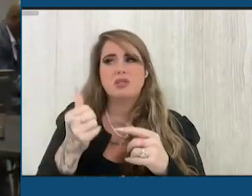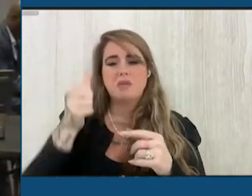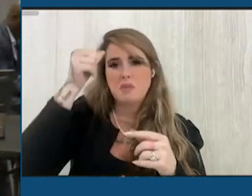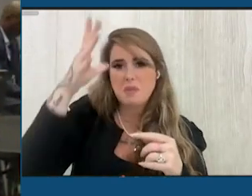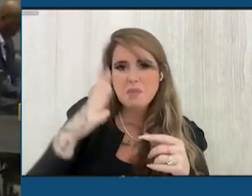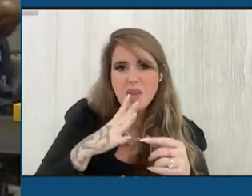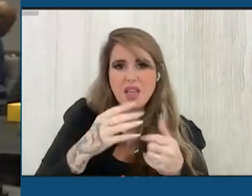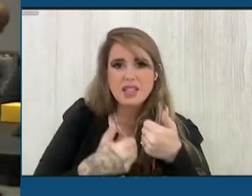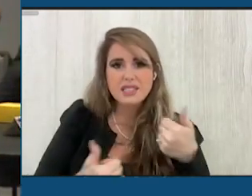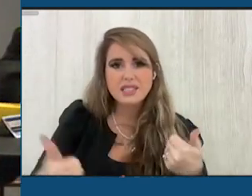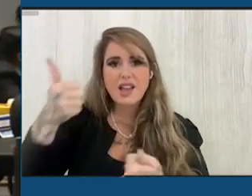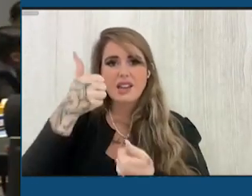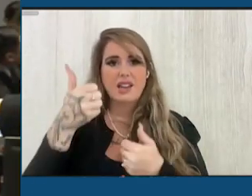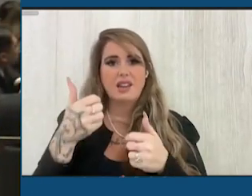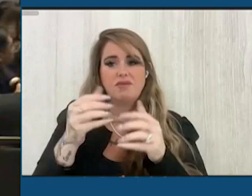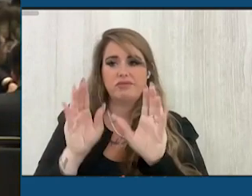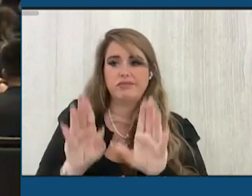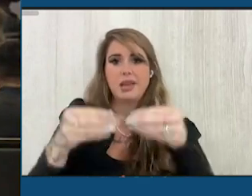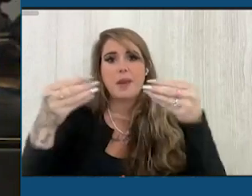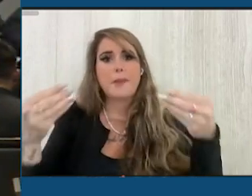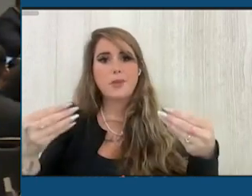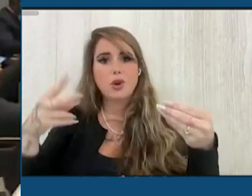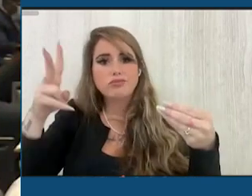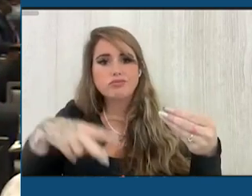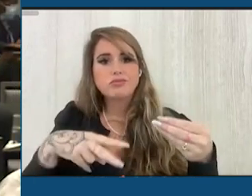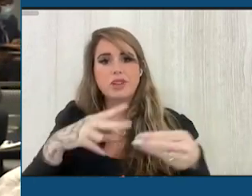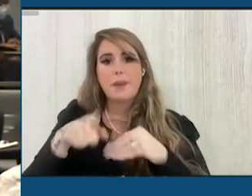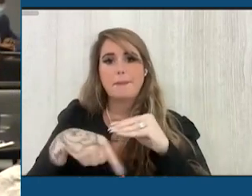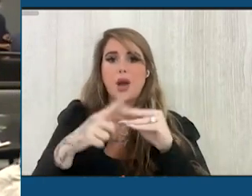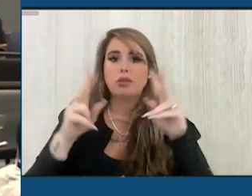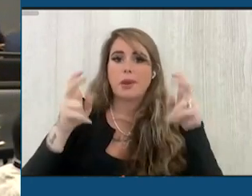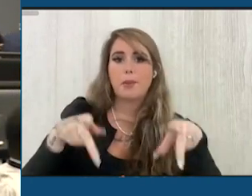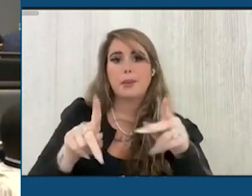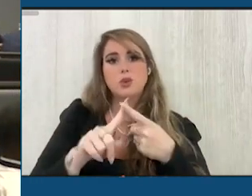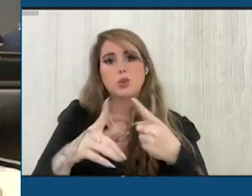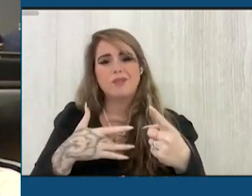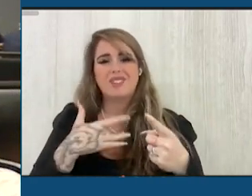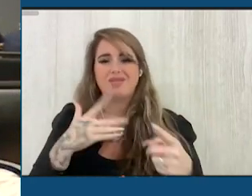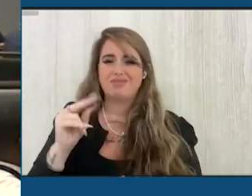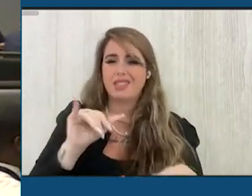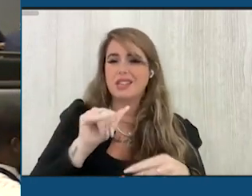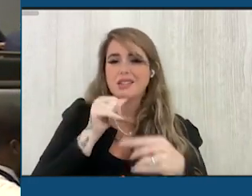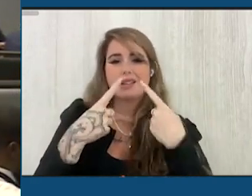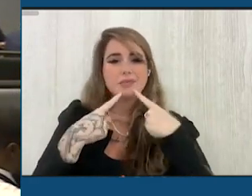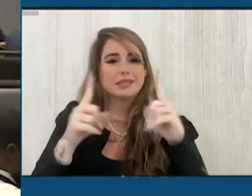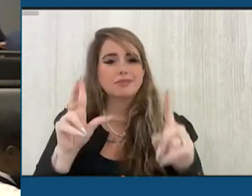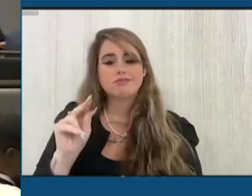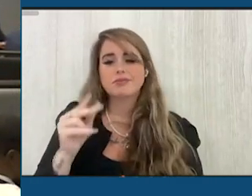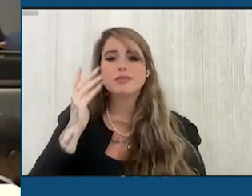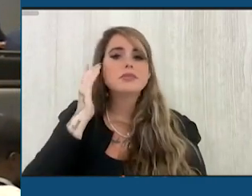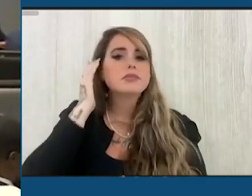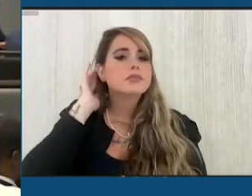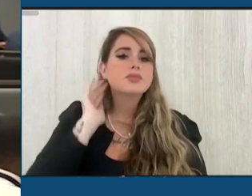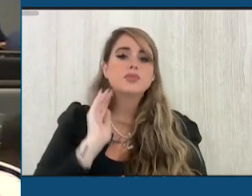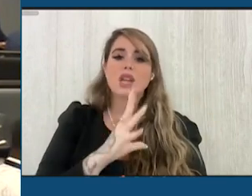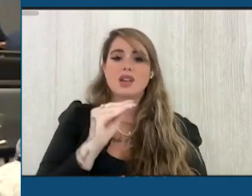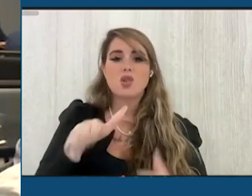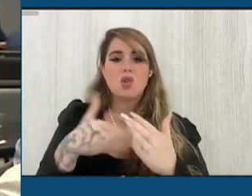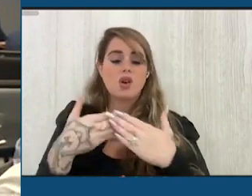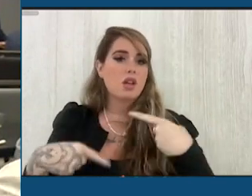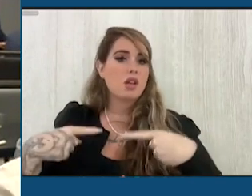executive picking up in a book, reading something called Permission to Feel. That's not going to go over well. And all the arguments that were